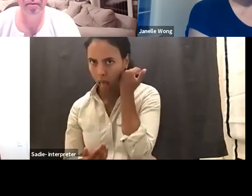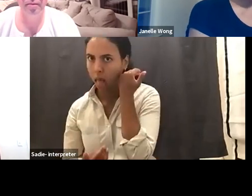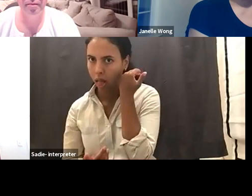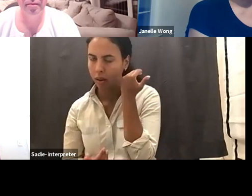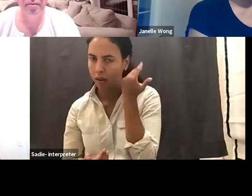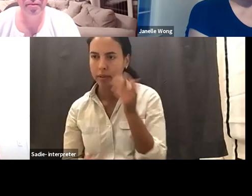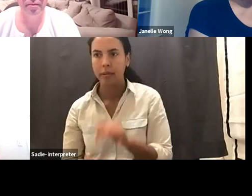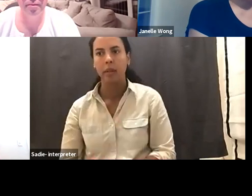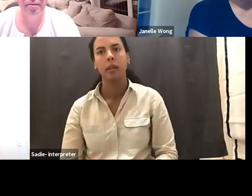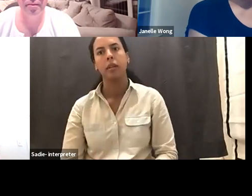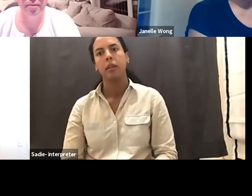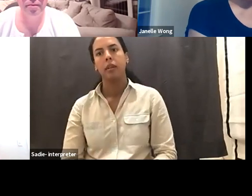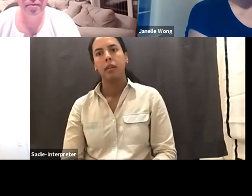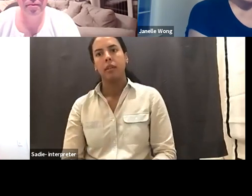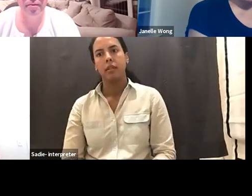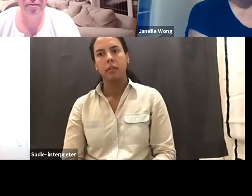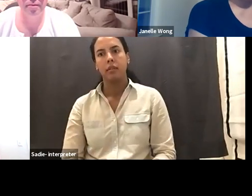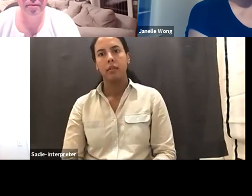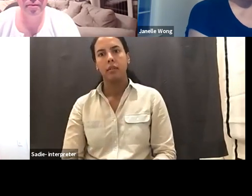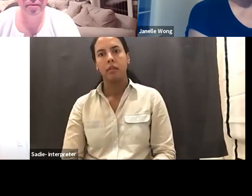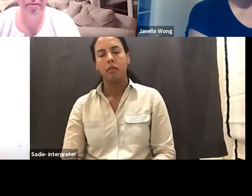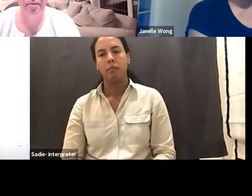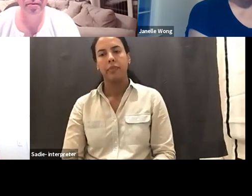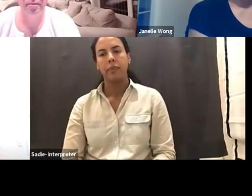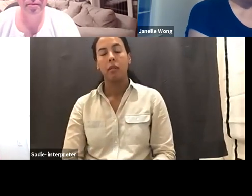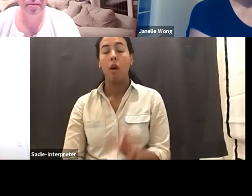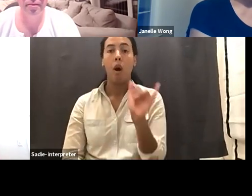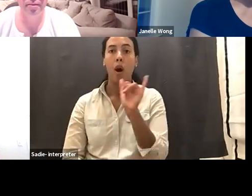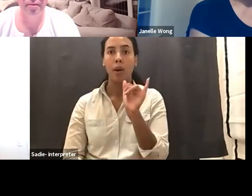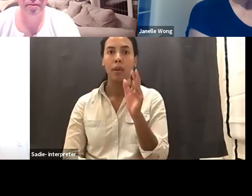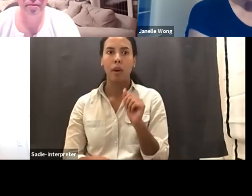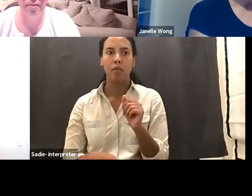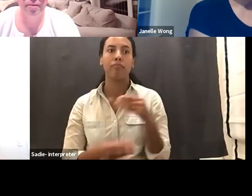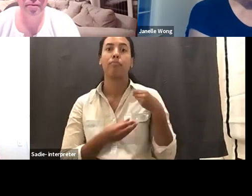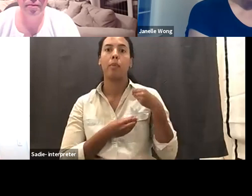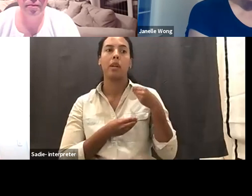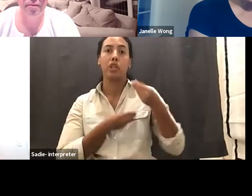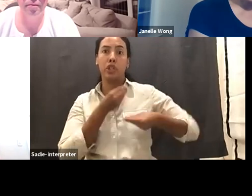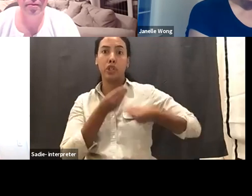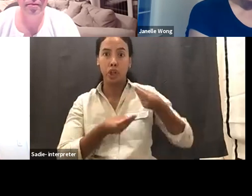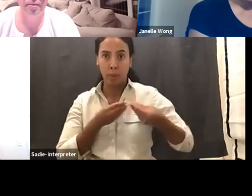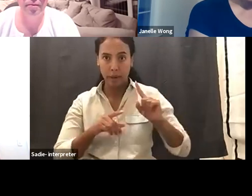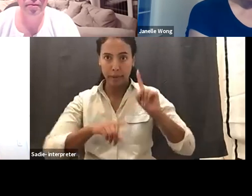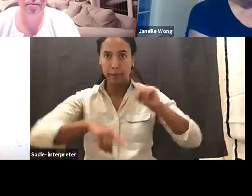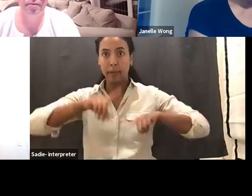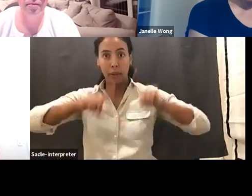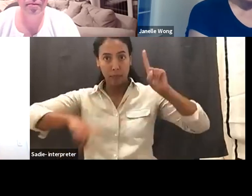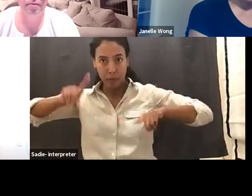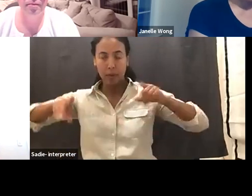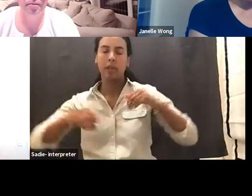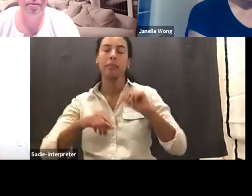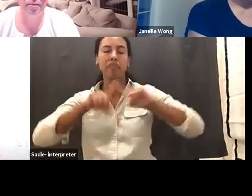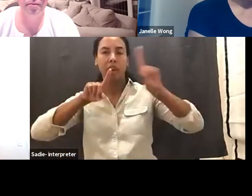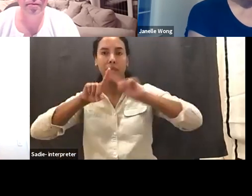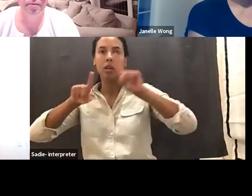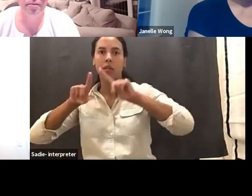say that you can see a huge generational divide in terms of all of the issues that we